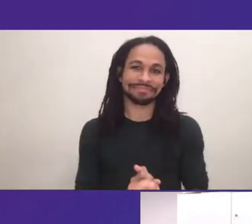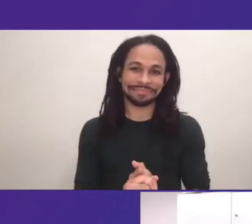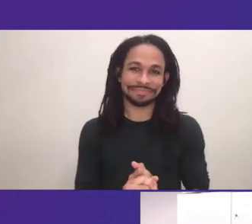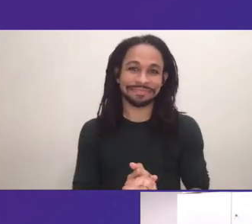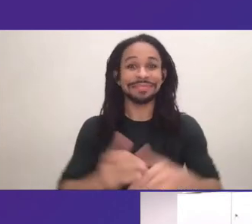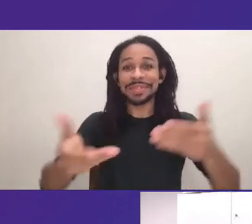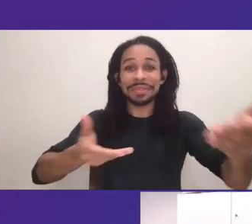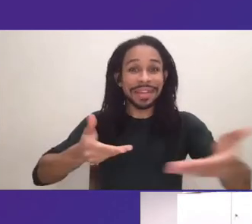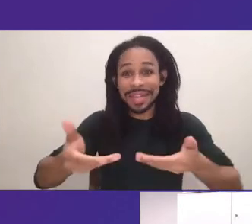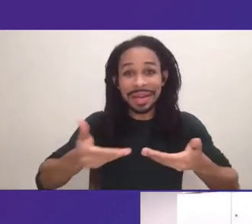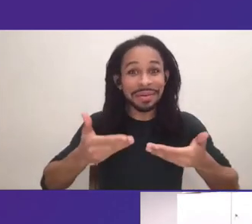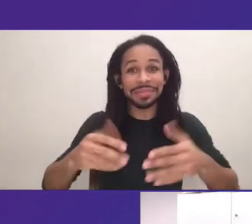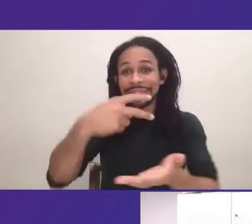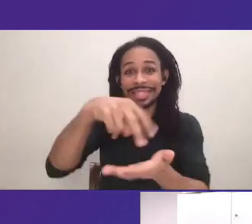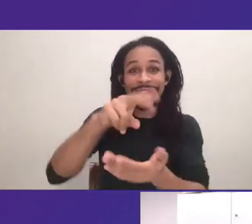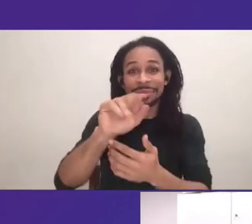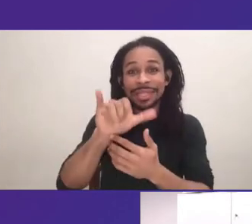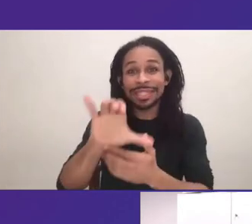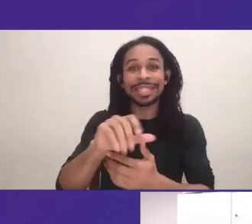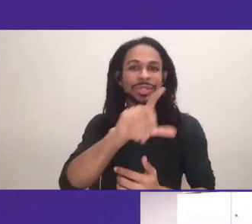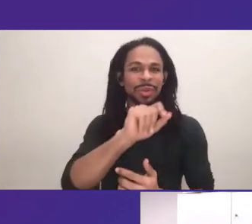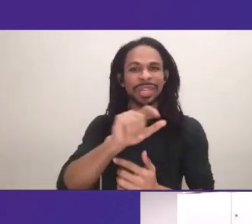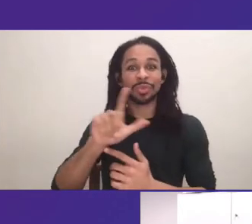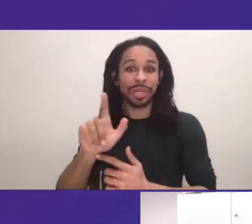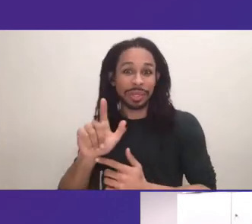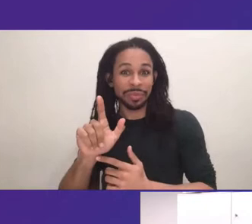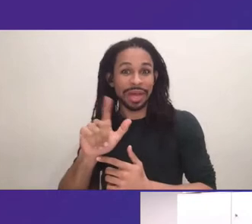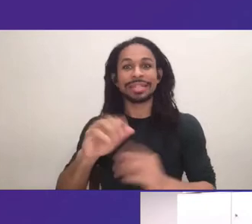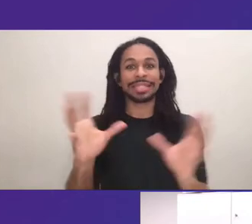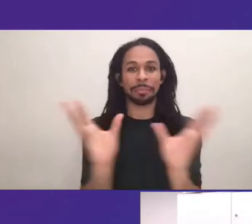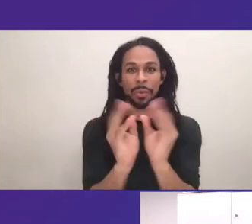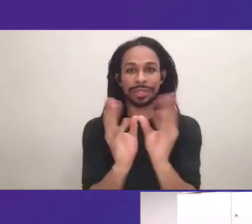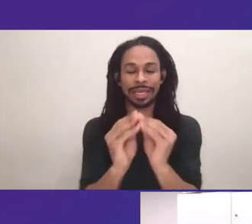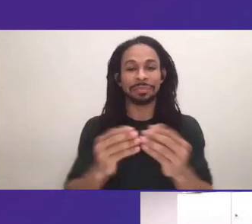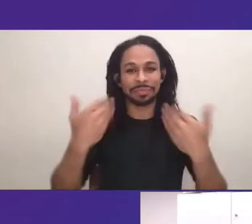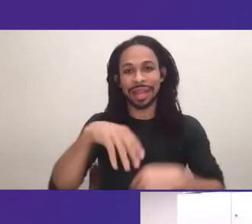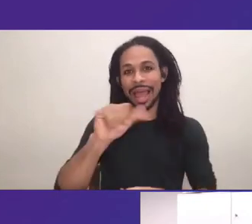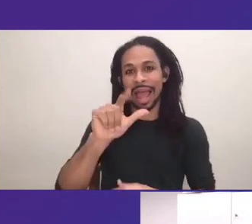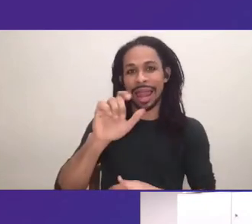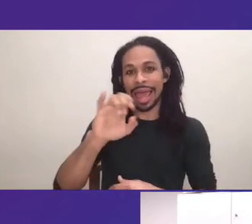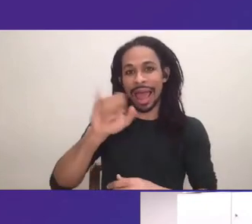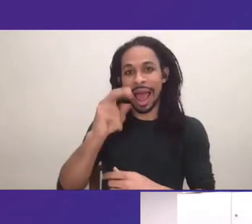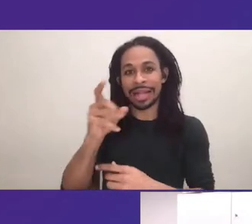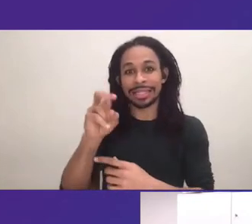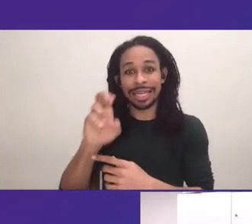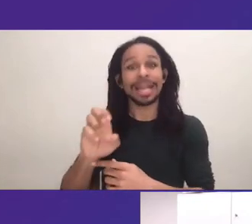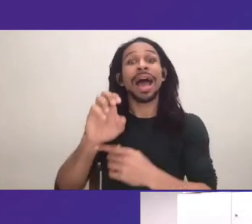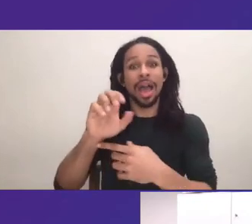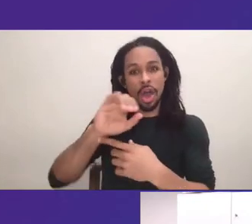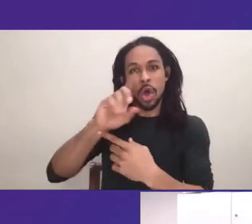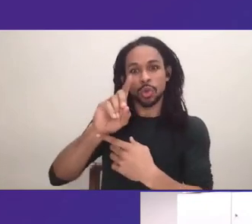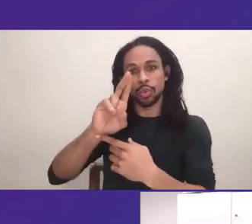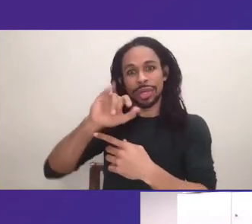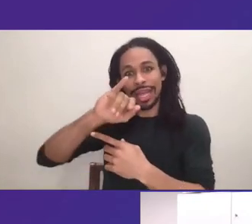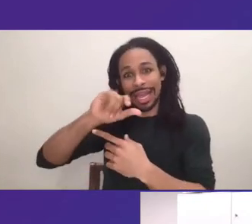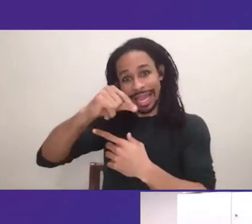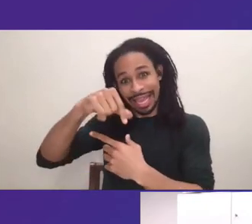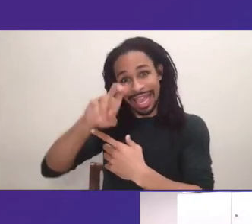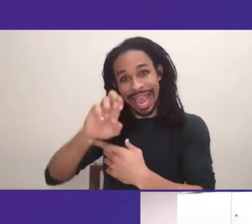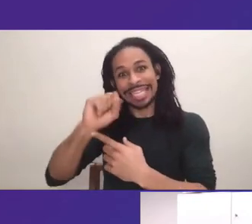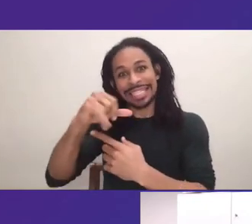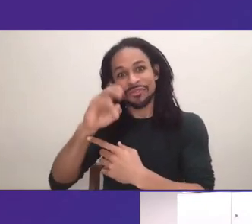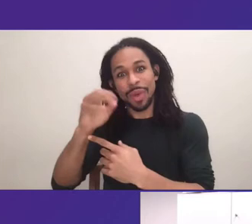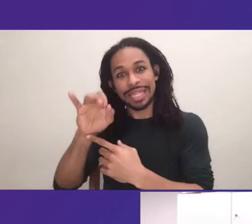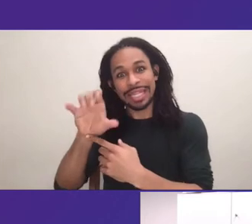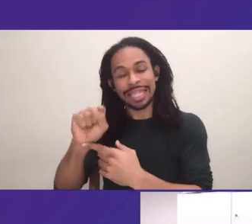Welcome to the Dance NYC 2021 Symposium. My name is Alejandra Duque Cifuentes, and I am the Executive Director of Dance